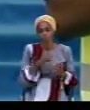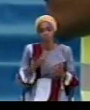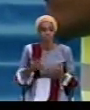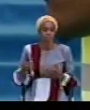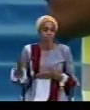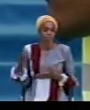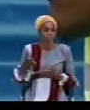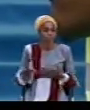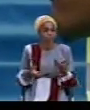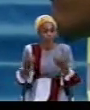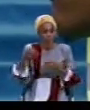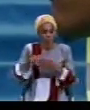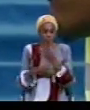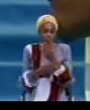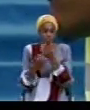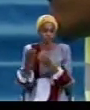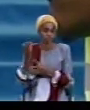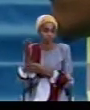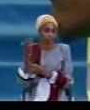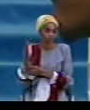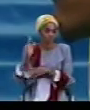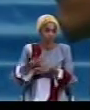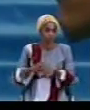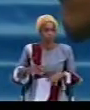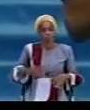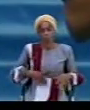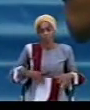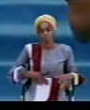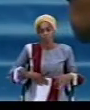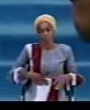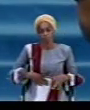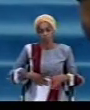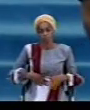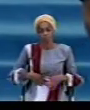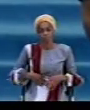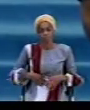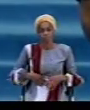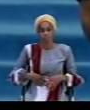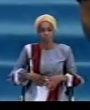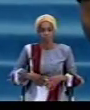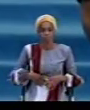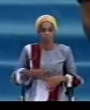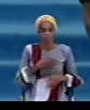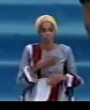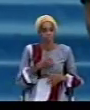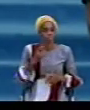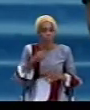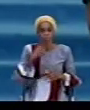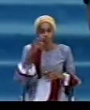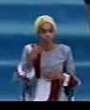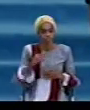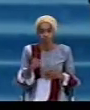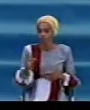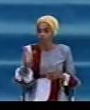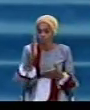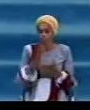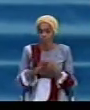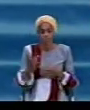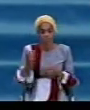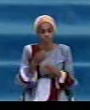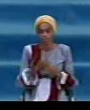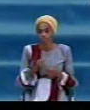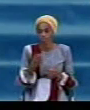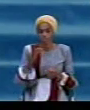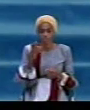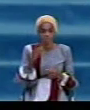the stomach of the ulcer. I just, because they put me in food that I should stop eating peppery. I don't always eat pepper,